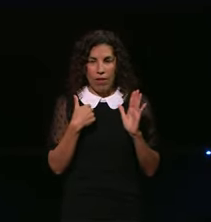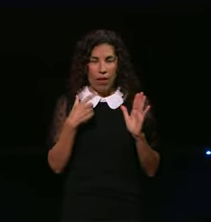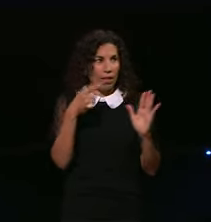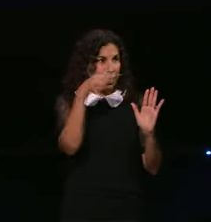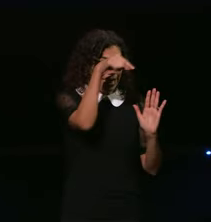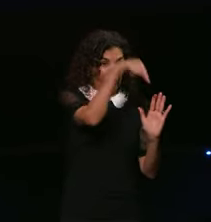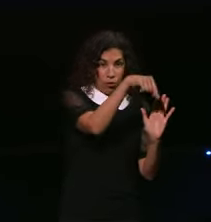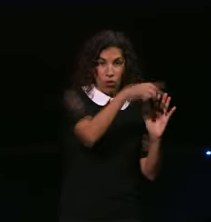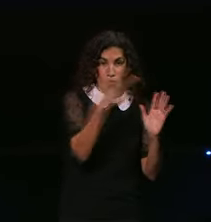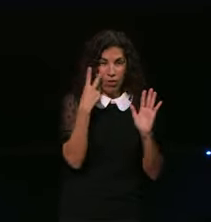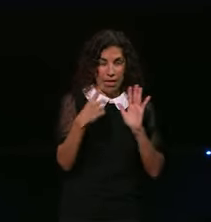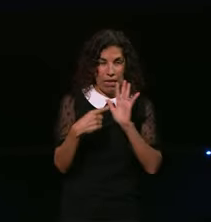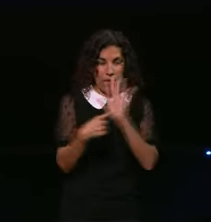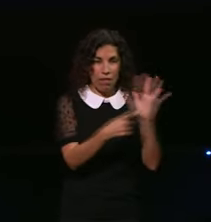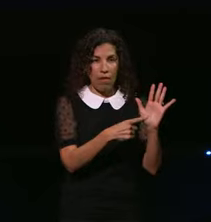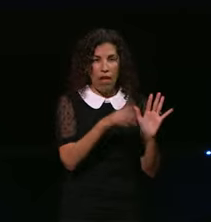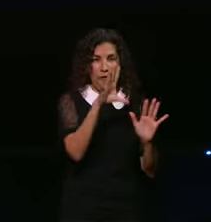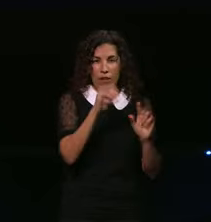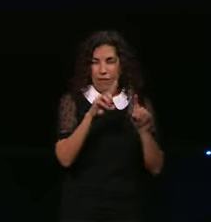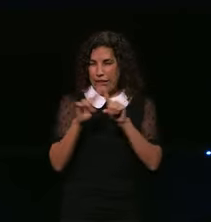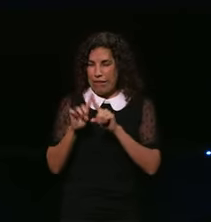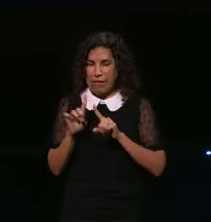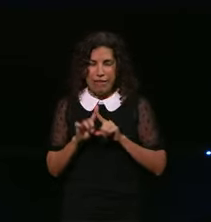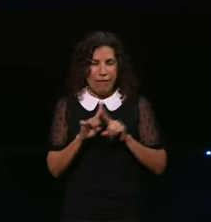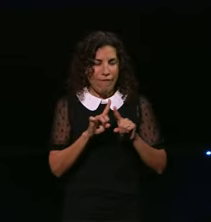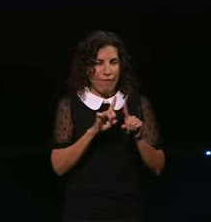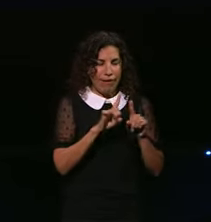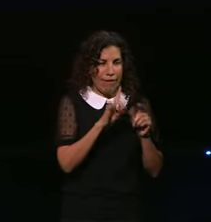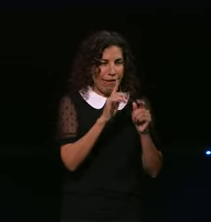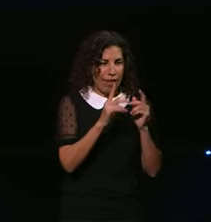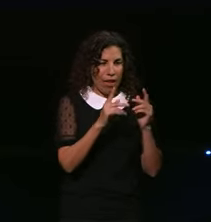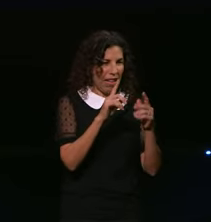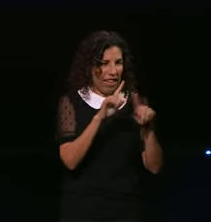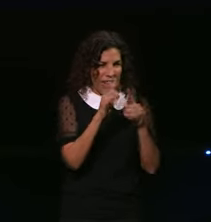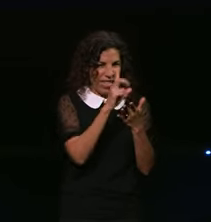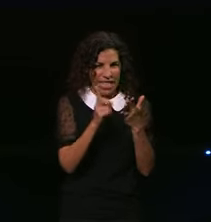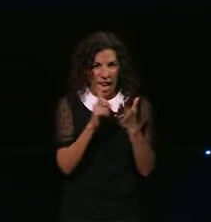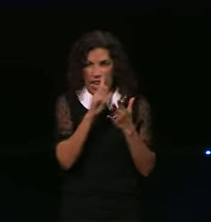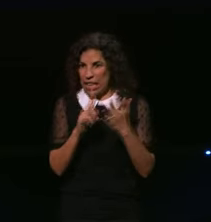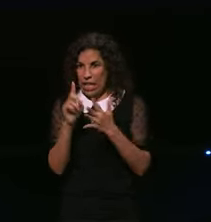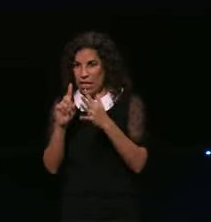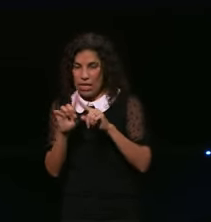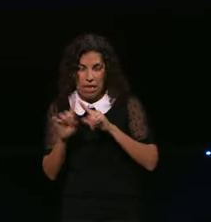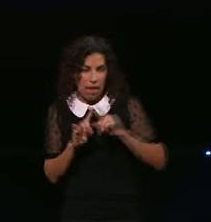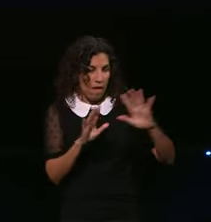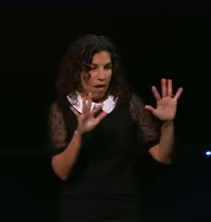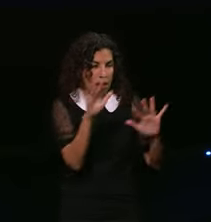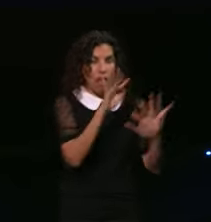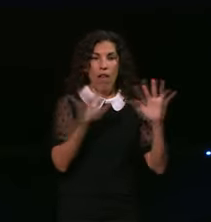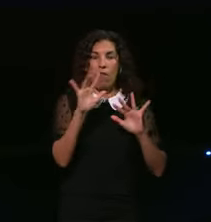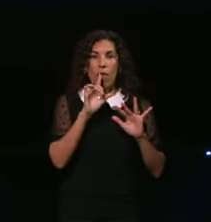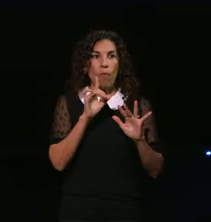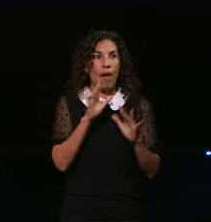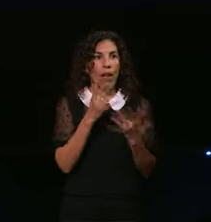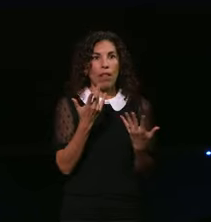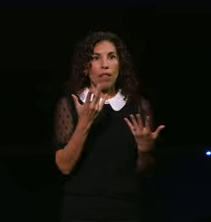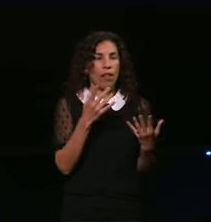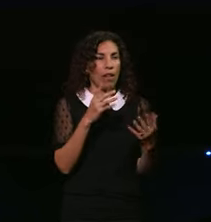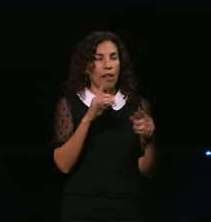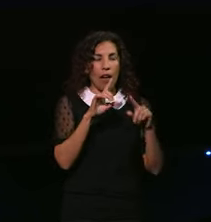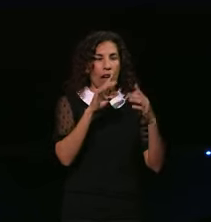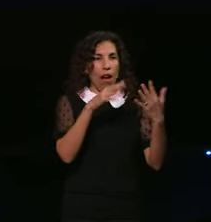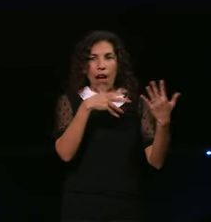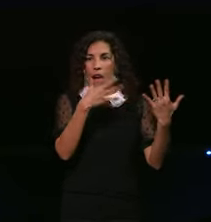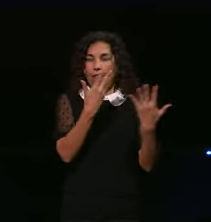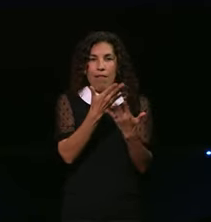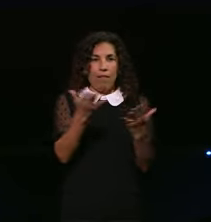downstairs, you'll see about 50 different versions of the design. You know, we've got this fantastic canvas, you